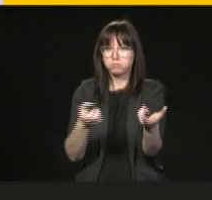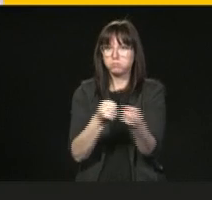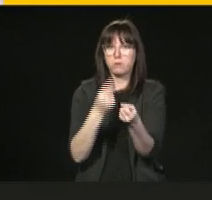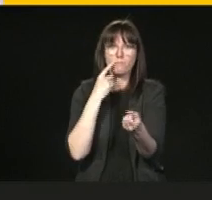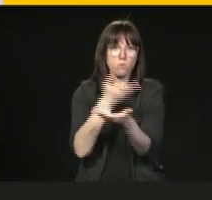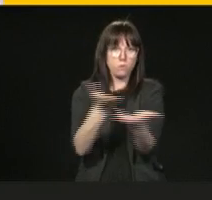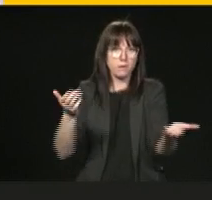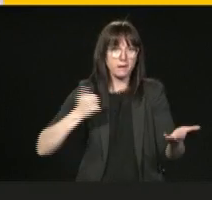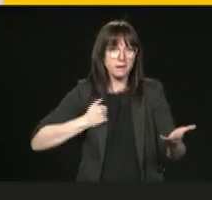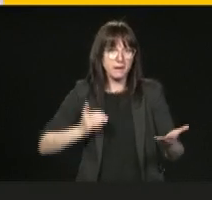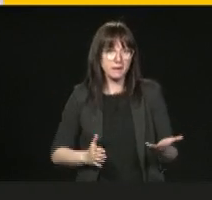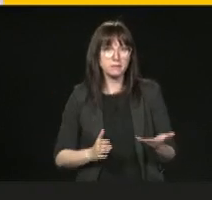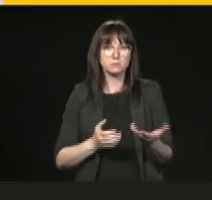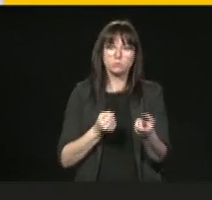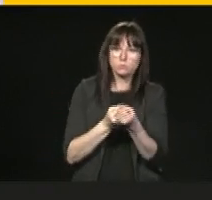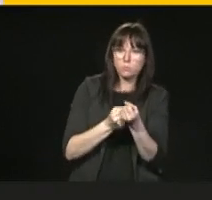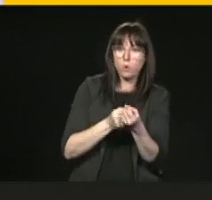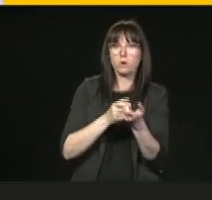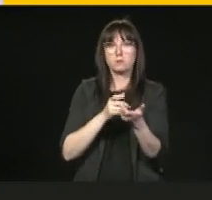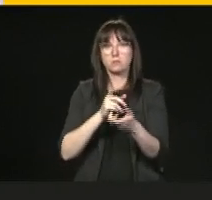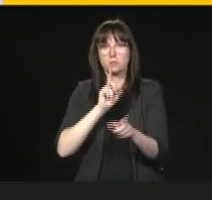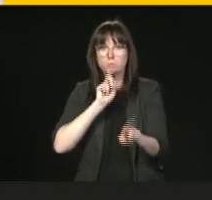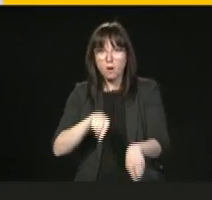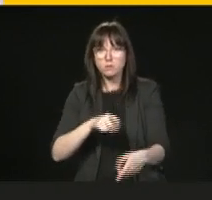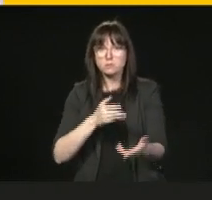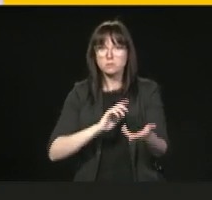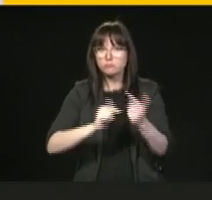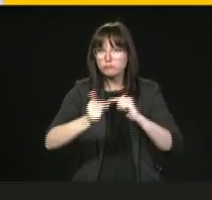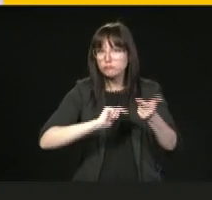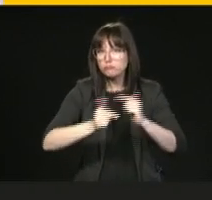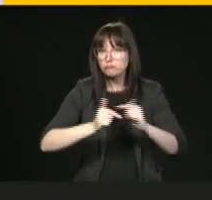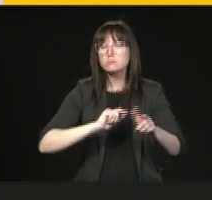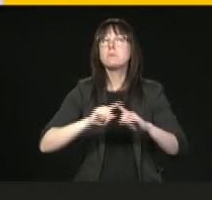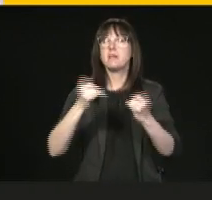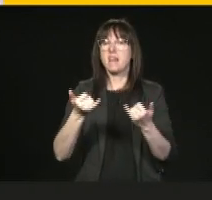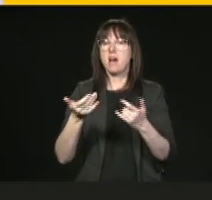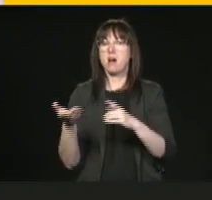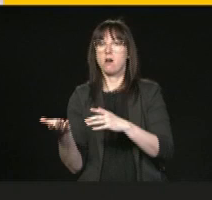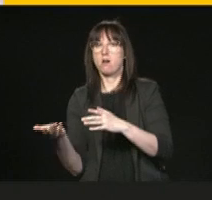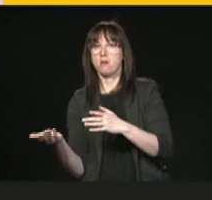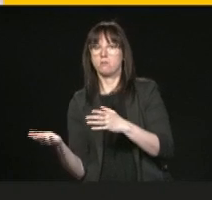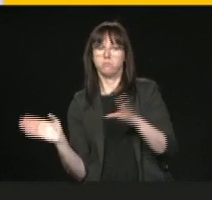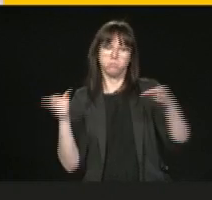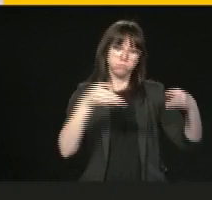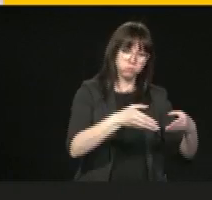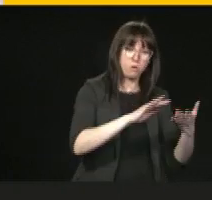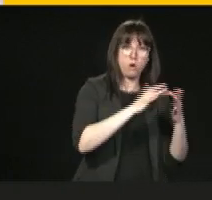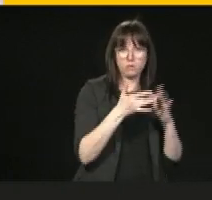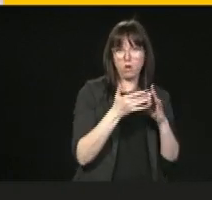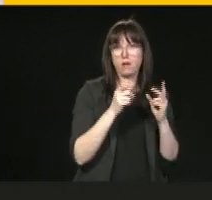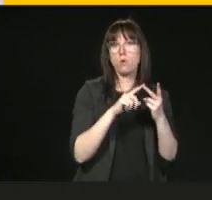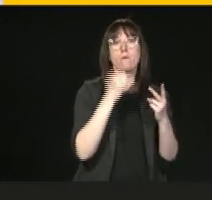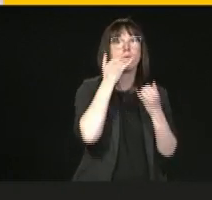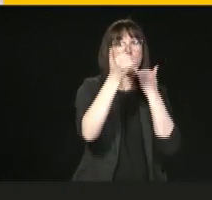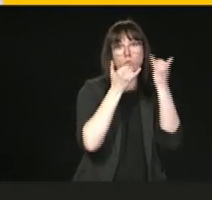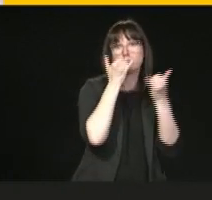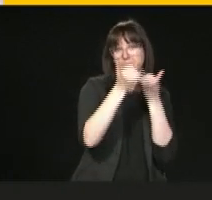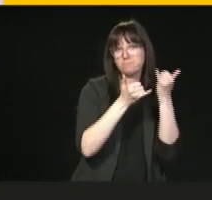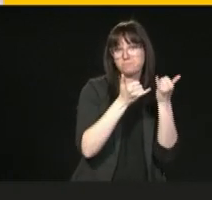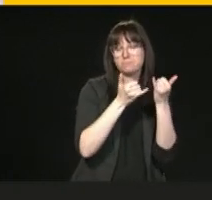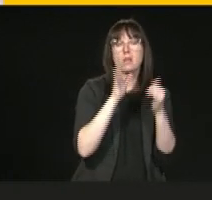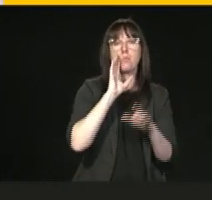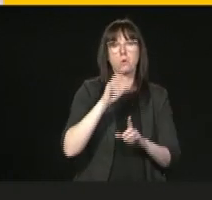to respond to their needs, and that's why things are going to be done online and through the phone. And we will be making